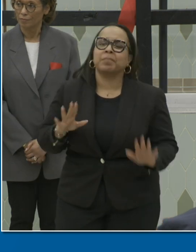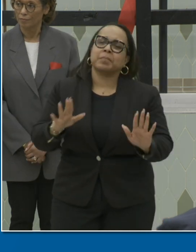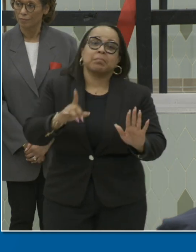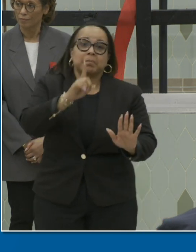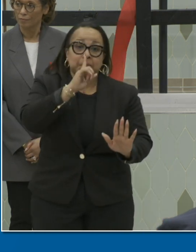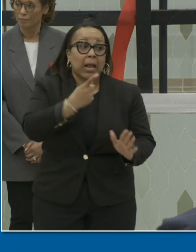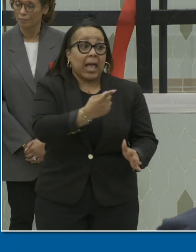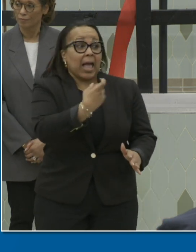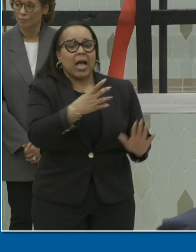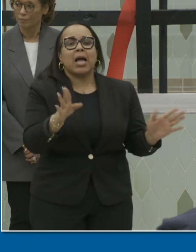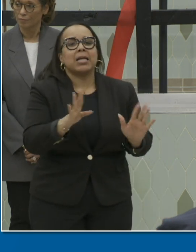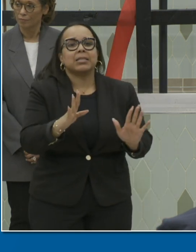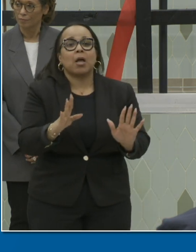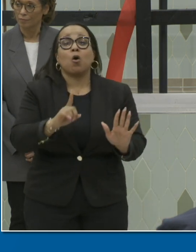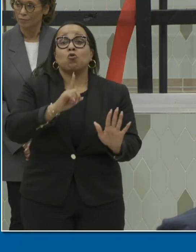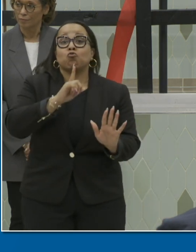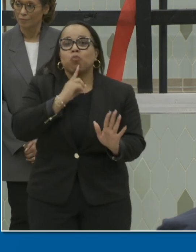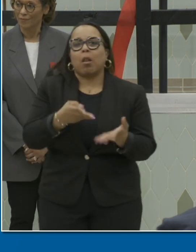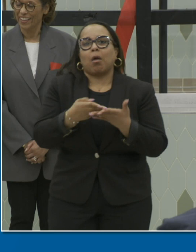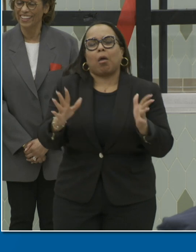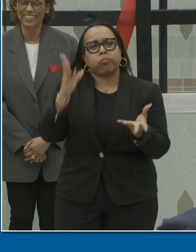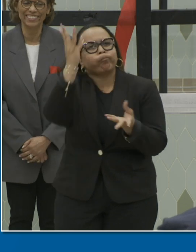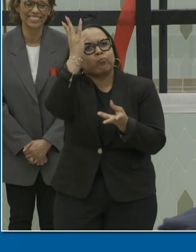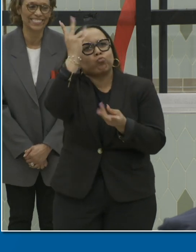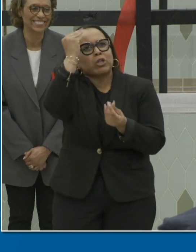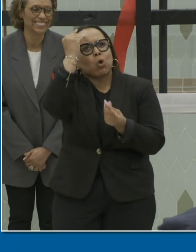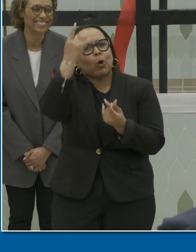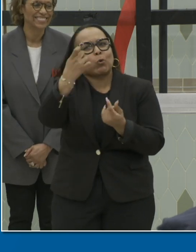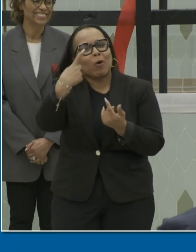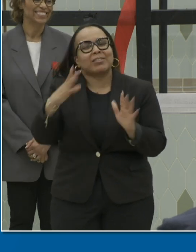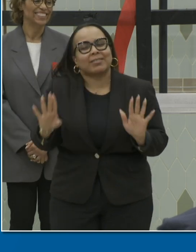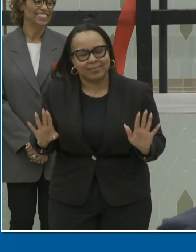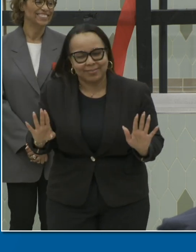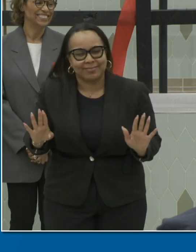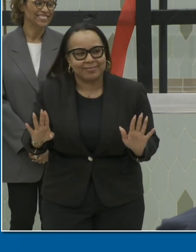Now, I'm not saying you have to ask that. That's just more maybe rhetorical. I'm just saying.